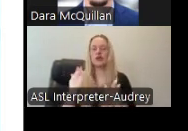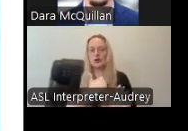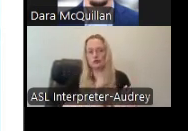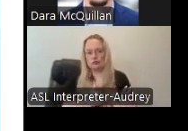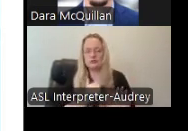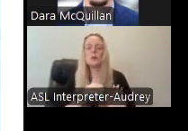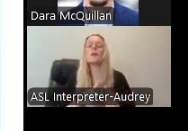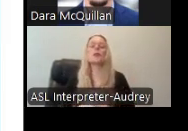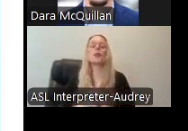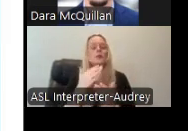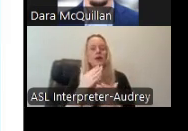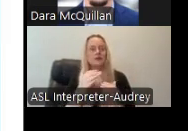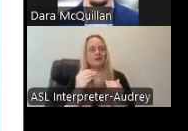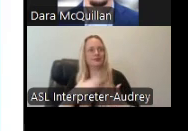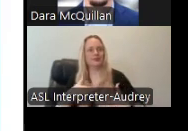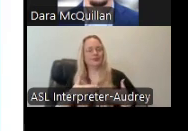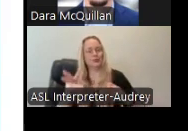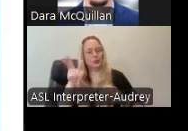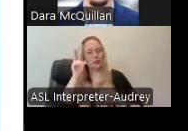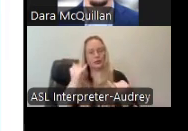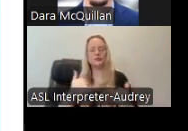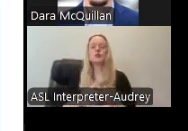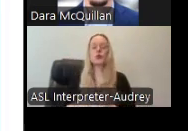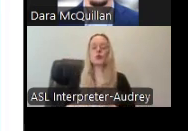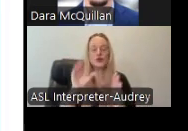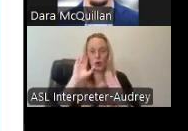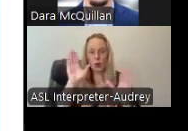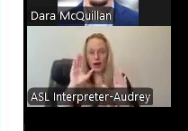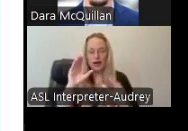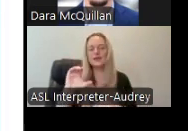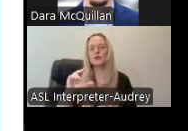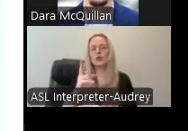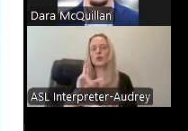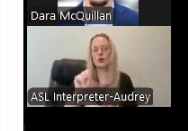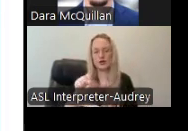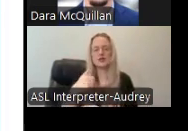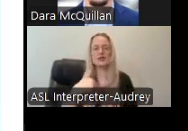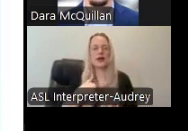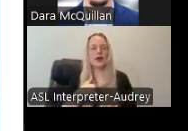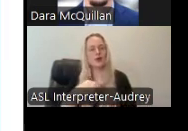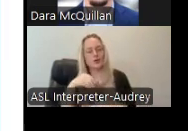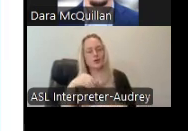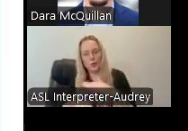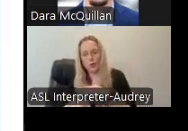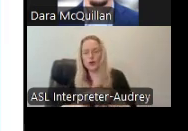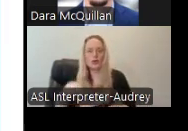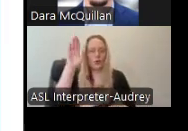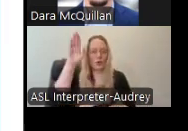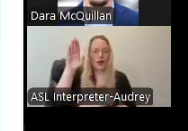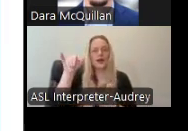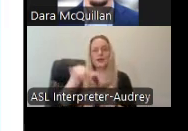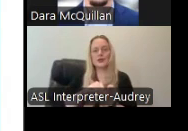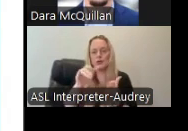apologies for that, but glad you could hear me now. Hi, everybody. My name is Chris. I'm a born and raised New Yorker. I'm from the Upper West Side of